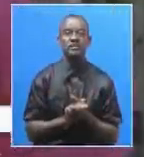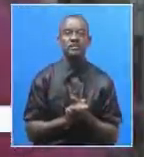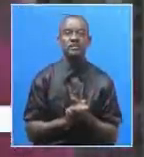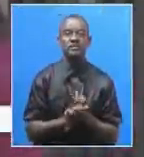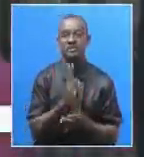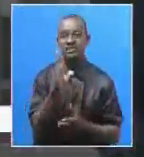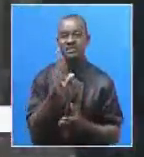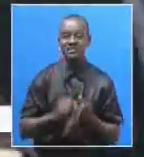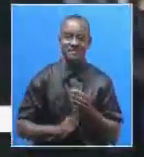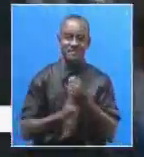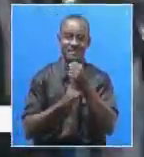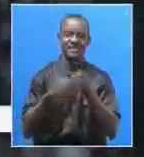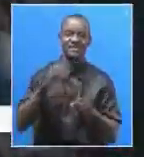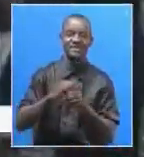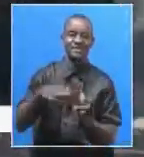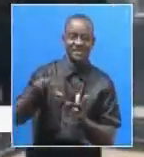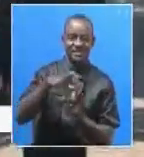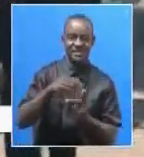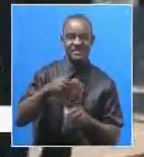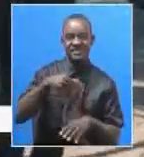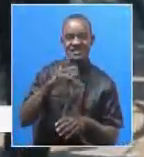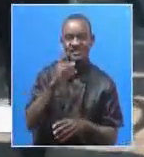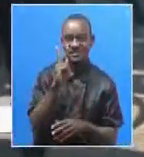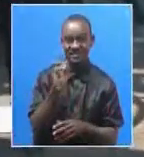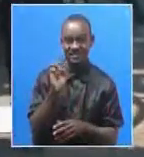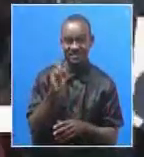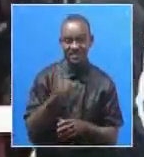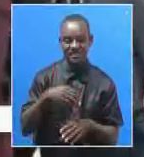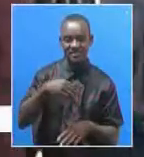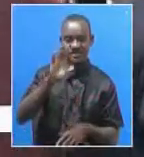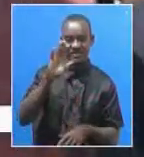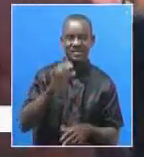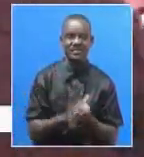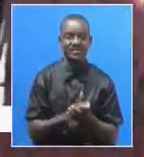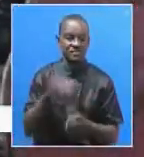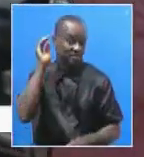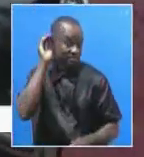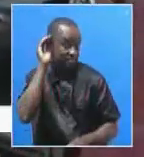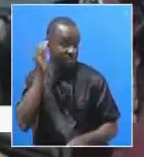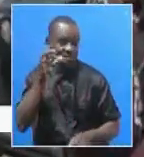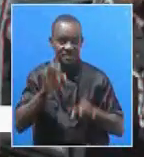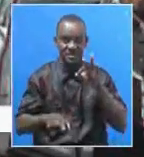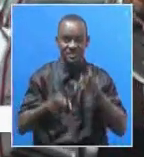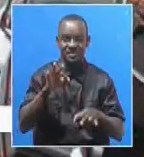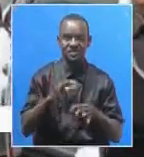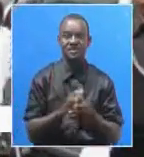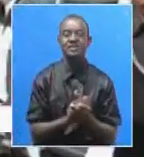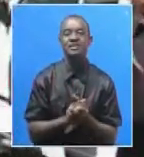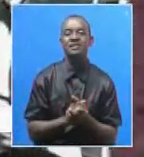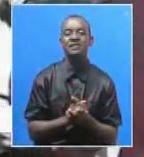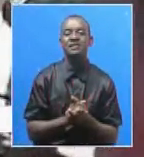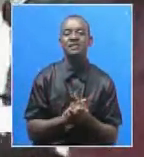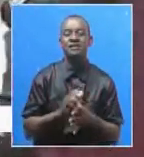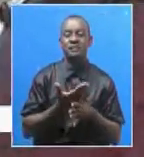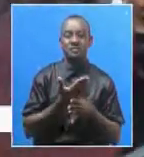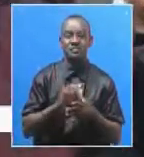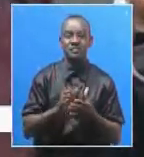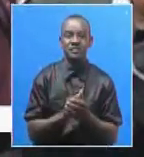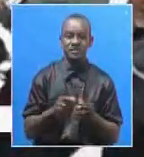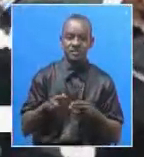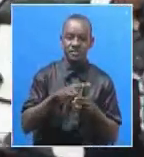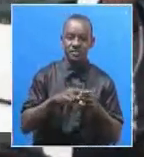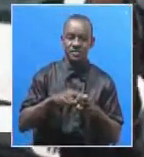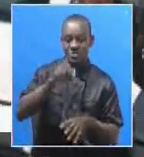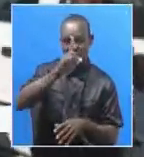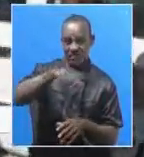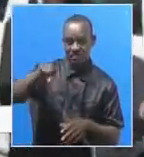travelled from Bersaba to Keetmanshoop today to attend the court case. David Boyce is accused of corruptly using his office